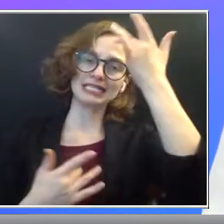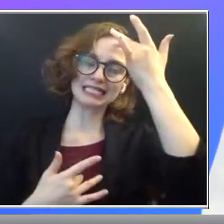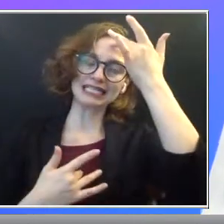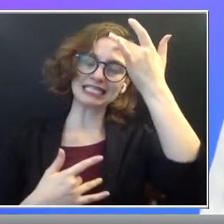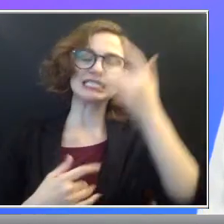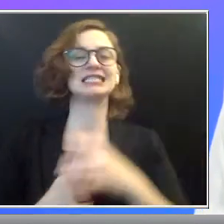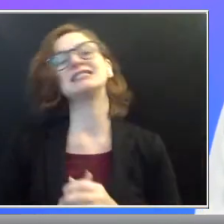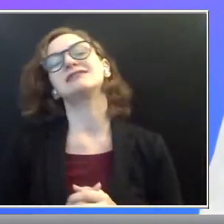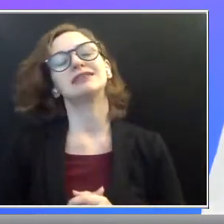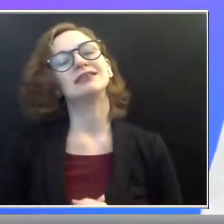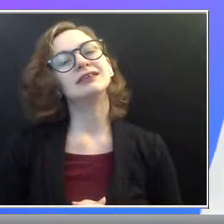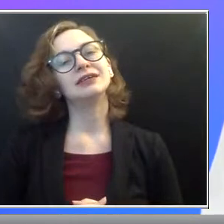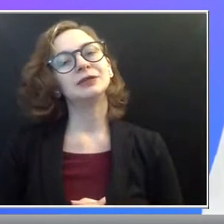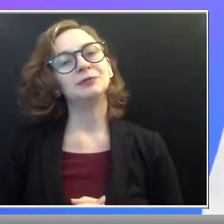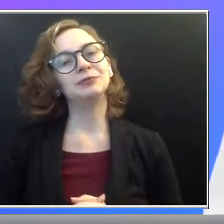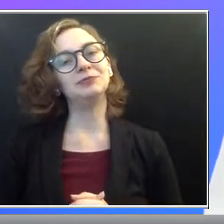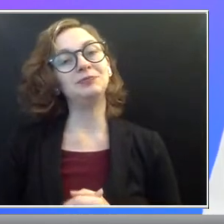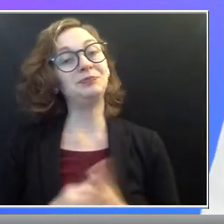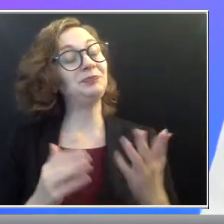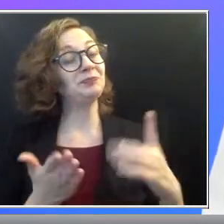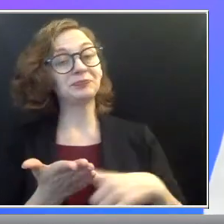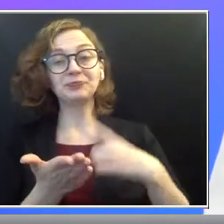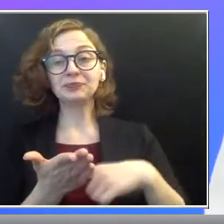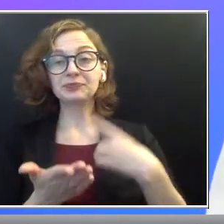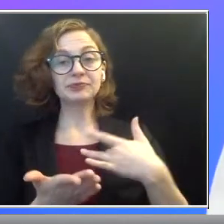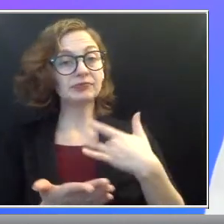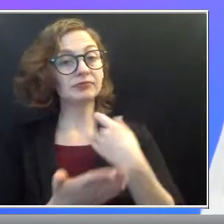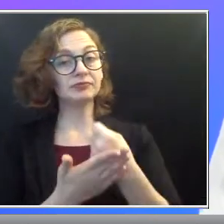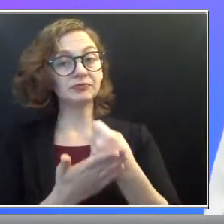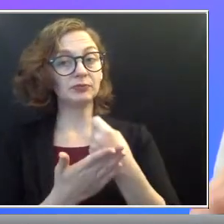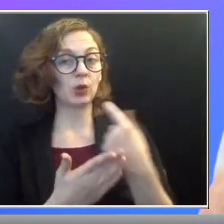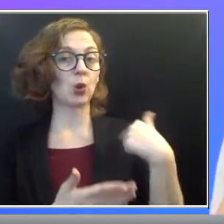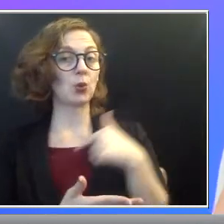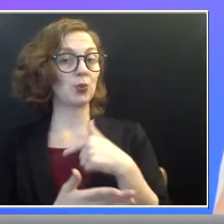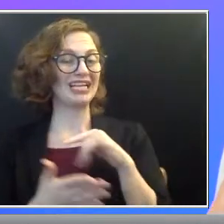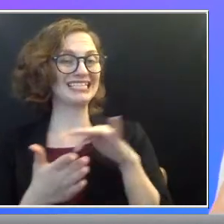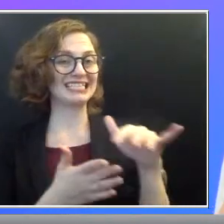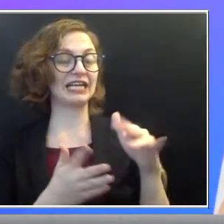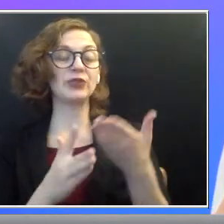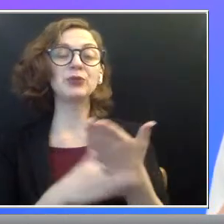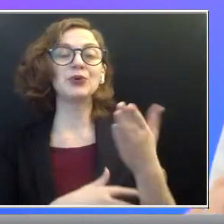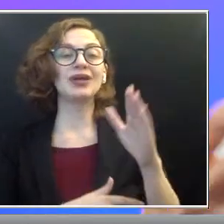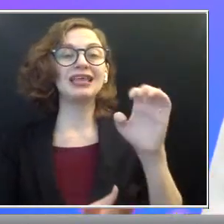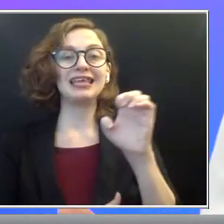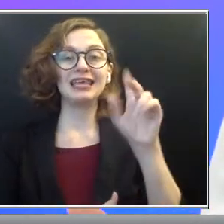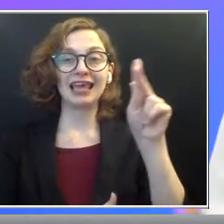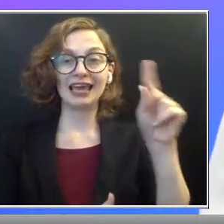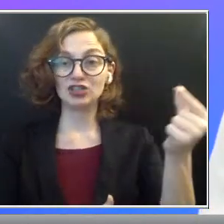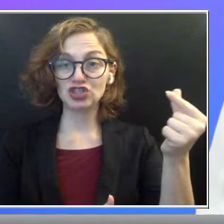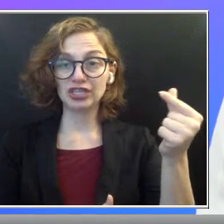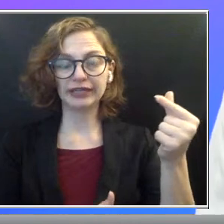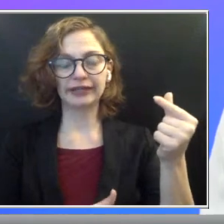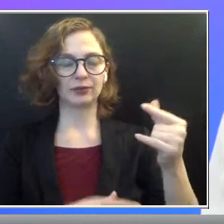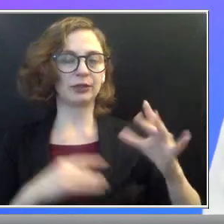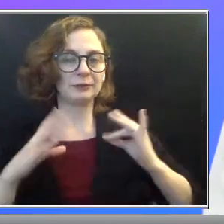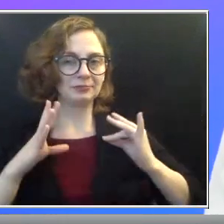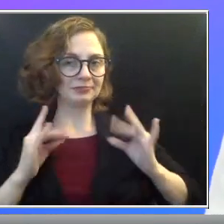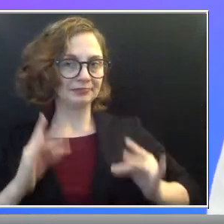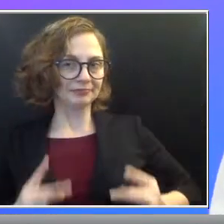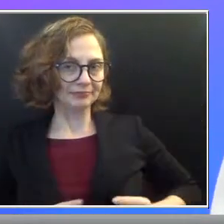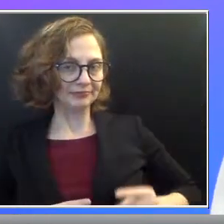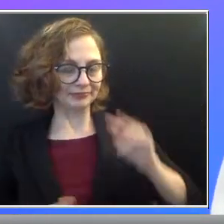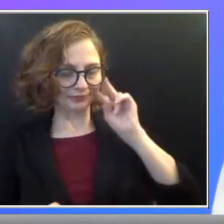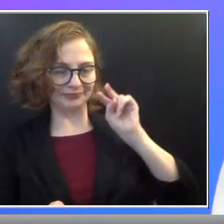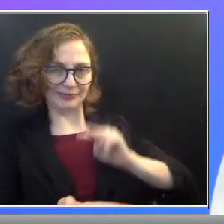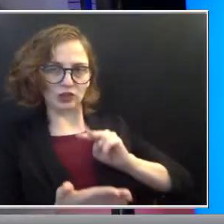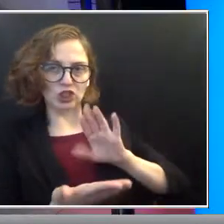heart, sometimes it's as simple as an EKG, which we can do in clinic, or even have you wear a heart rhythm monitor to make sure you're not having abnormal heart